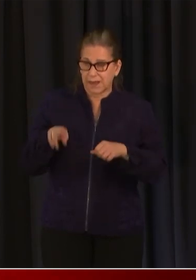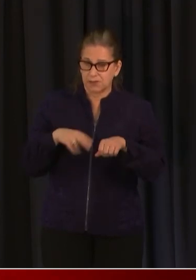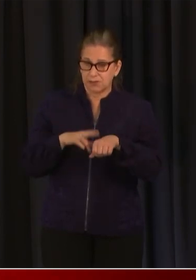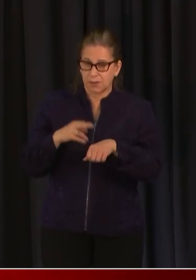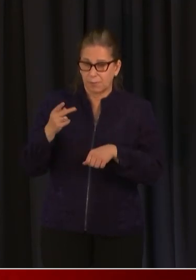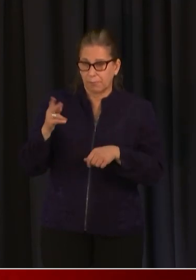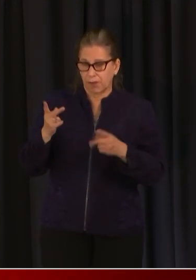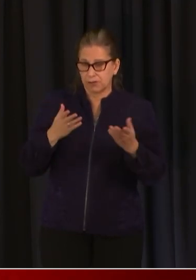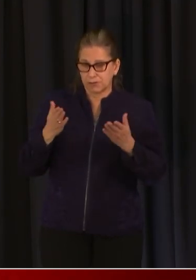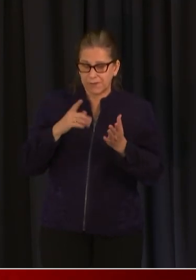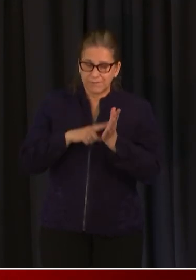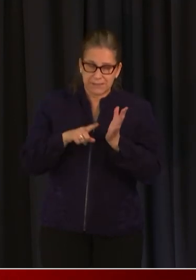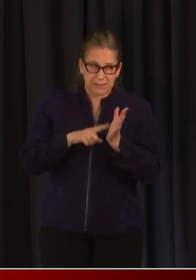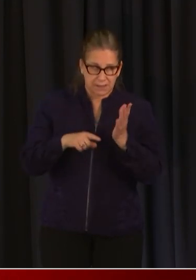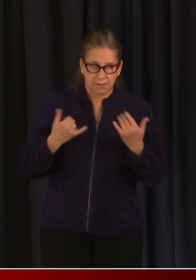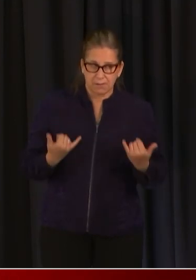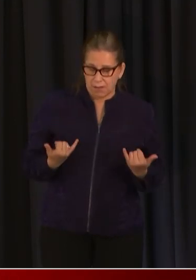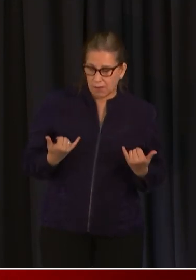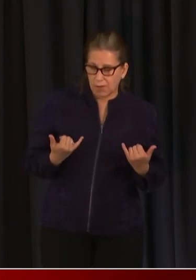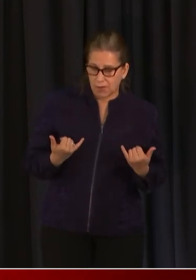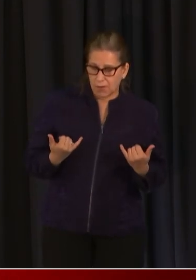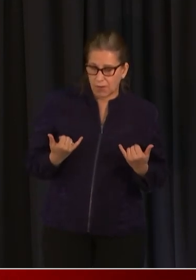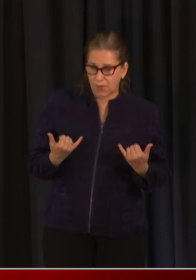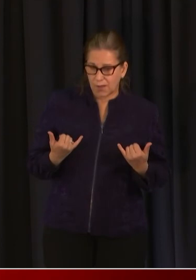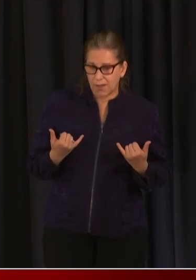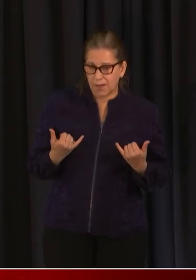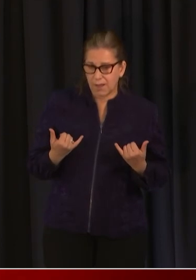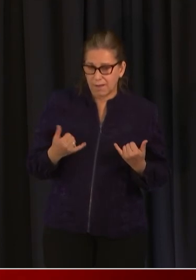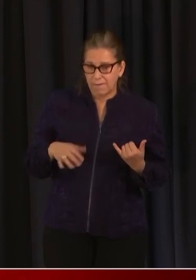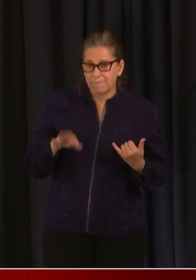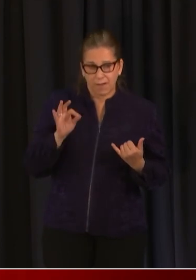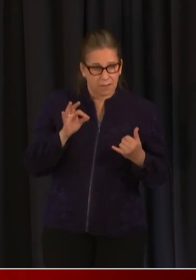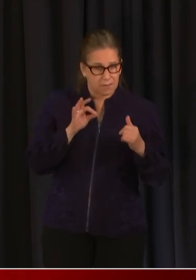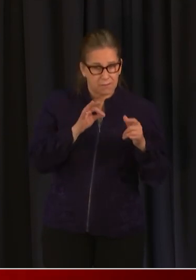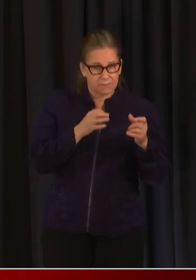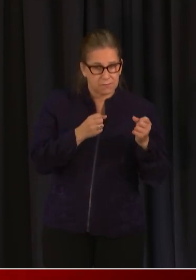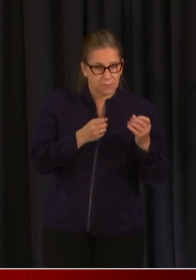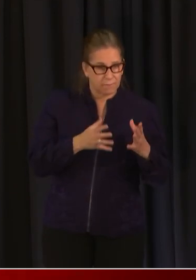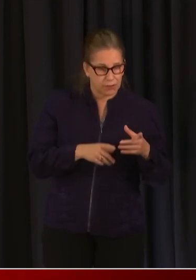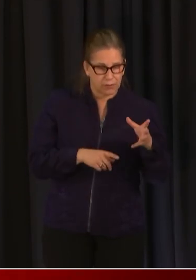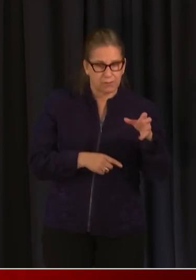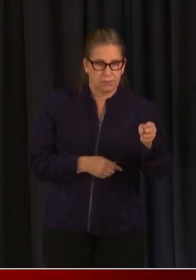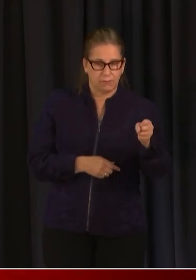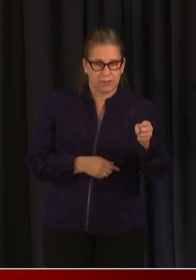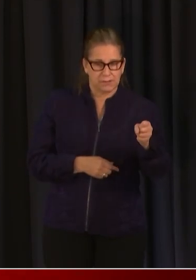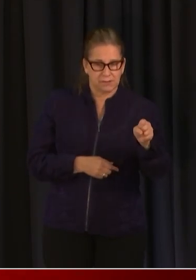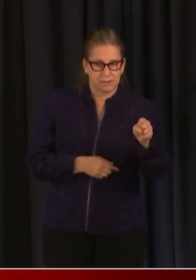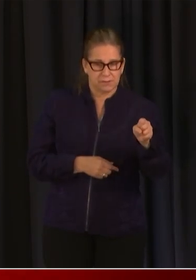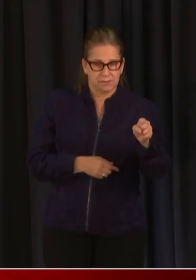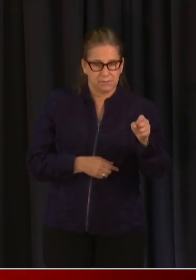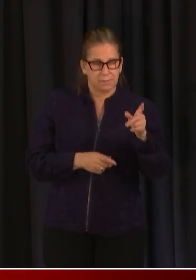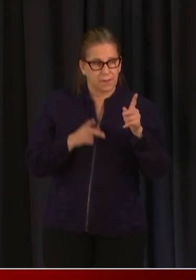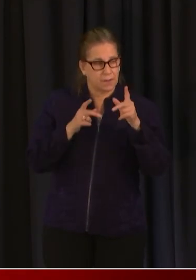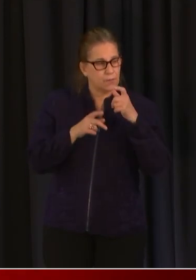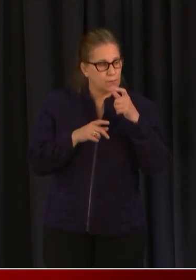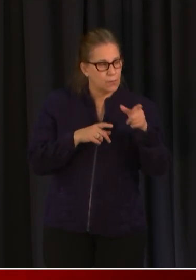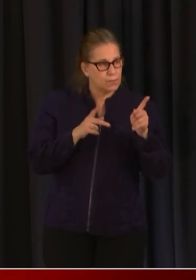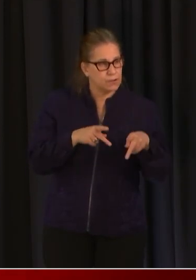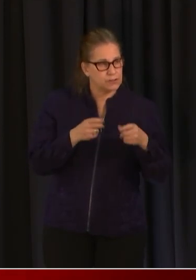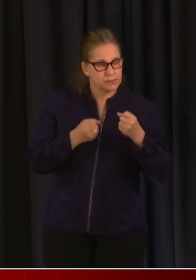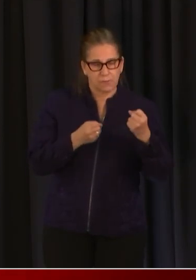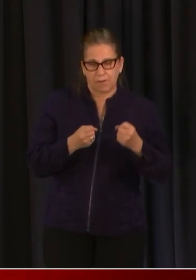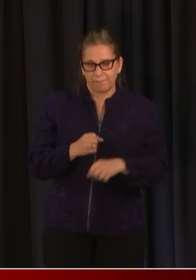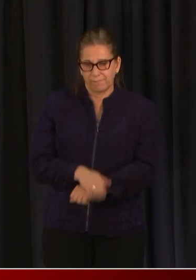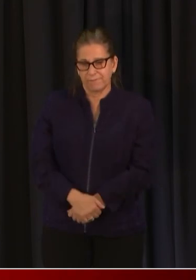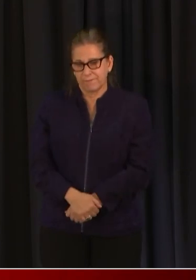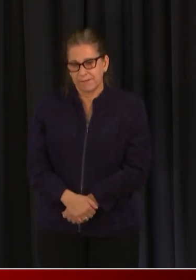is investigating. I understand that they quickly found the suspect vehicle and a person driving.